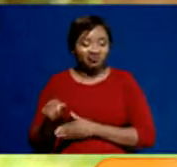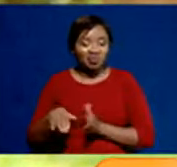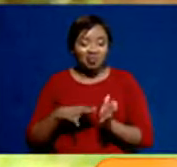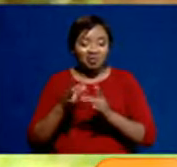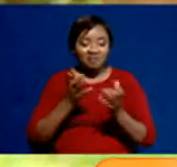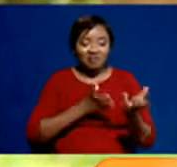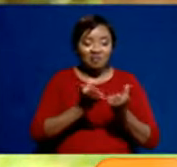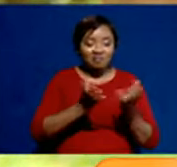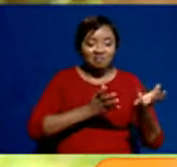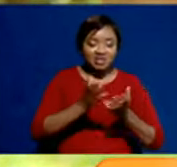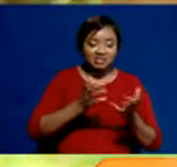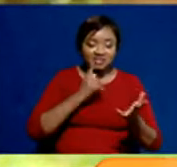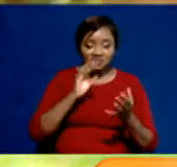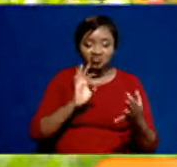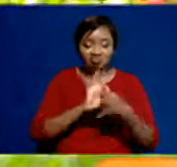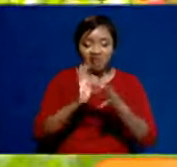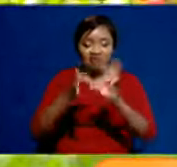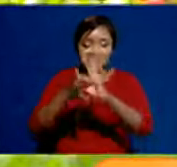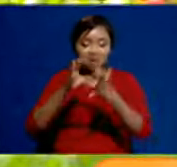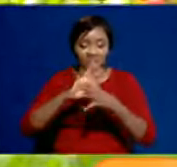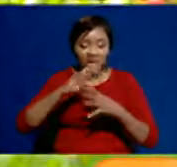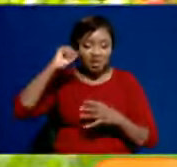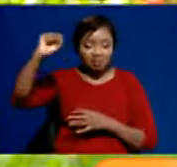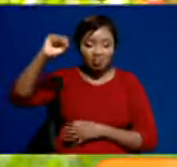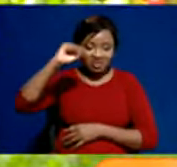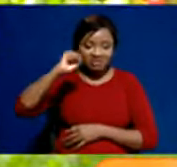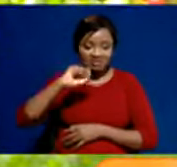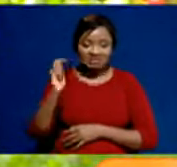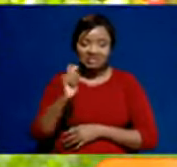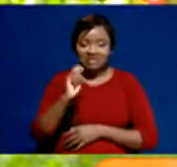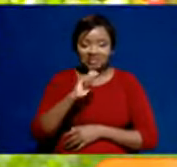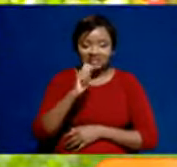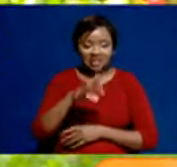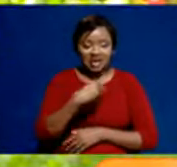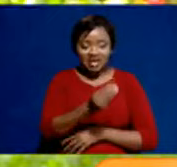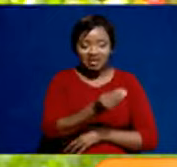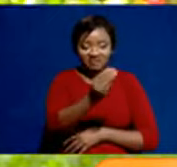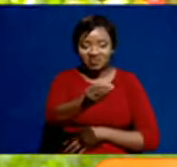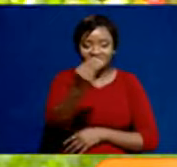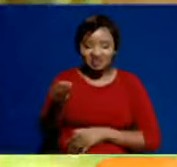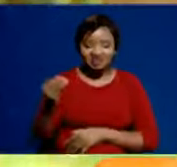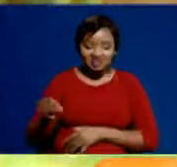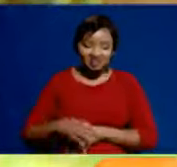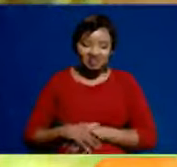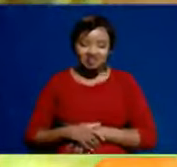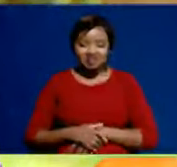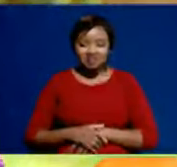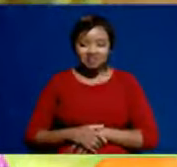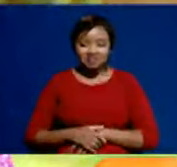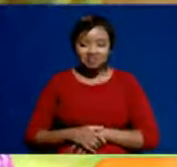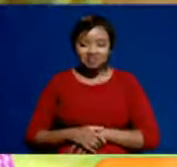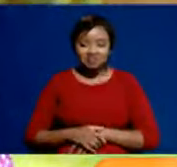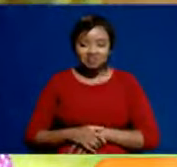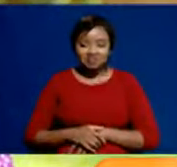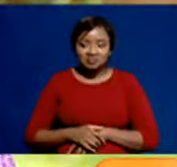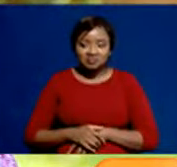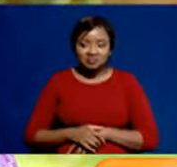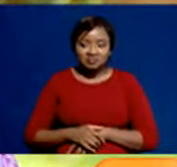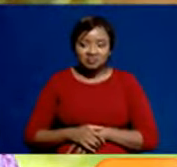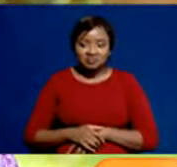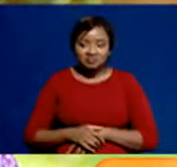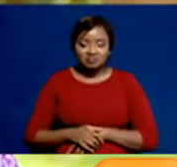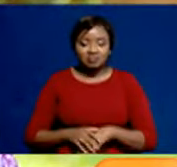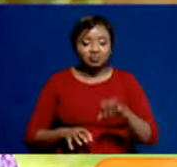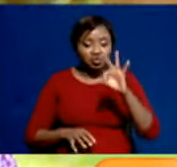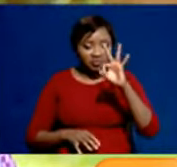tenderpreneurs that are politically correct. We'll get to the details of that, but yeah. First... So the three issues were cost